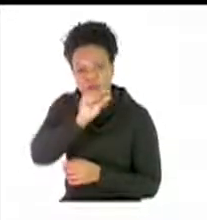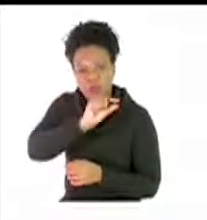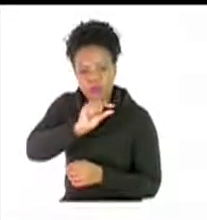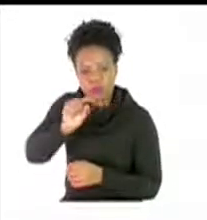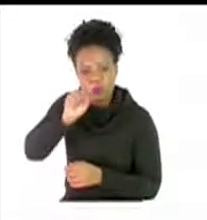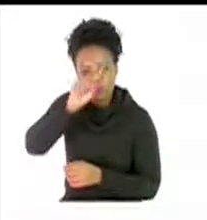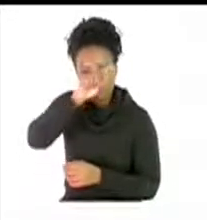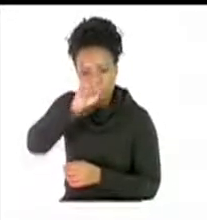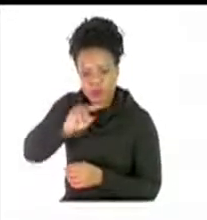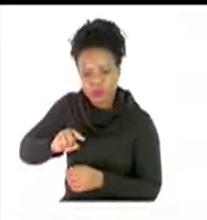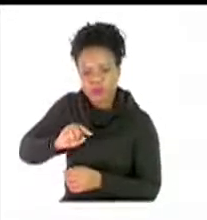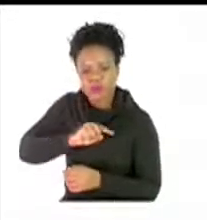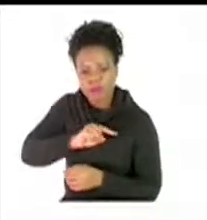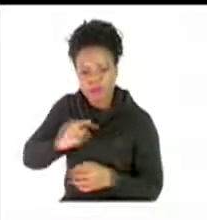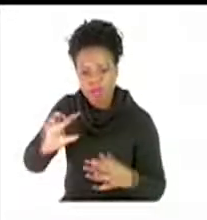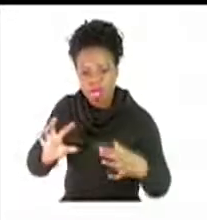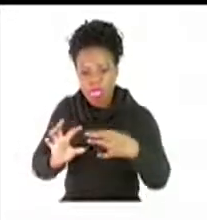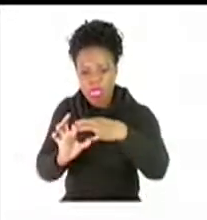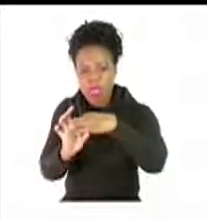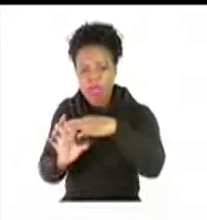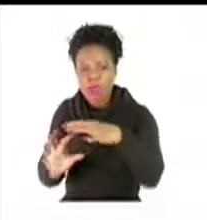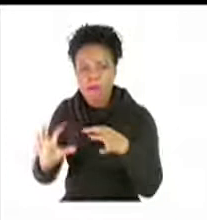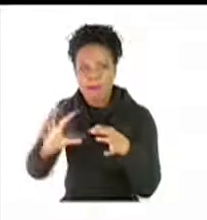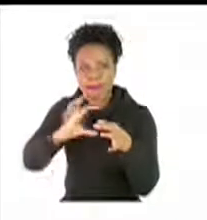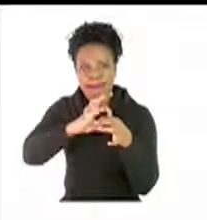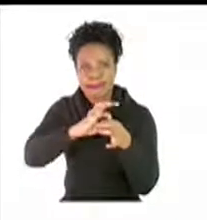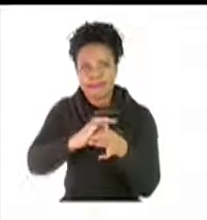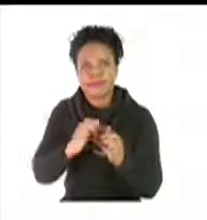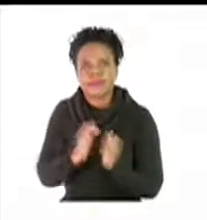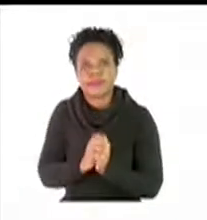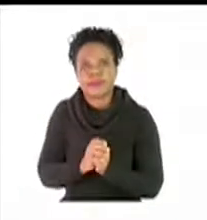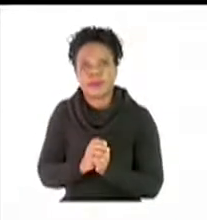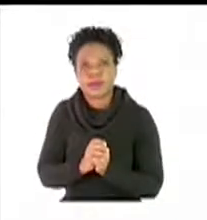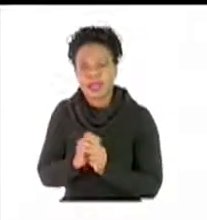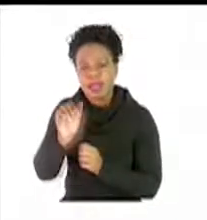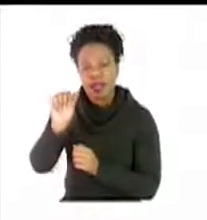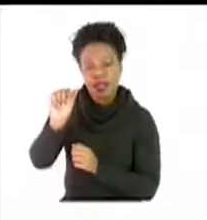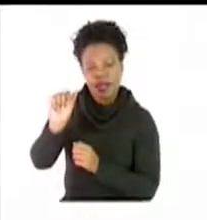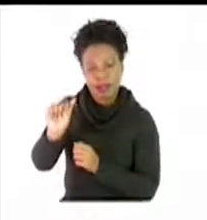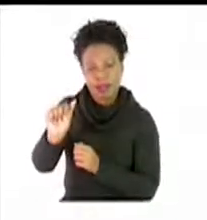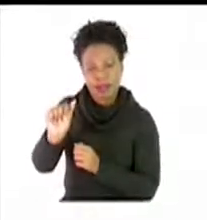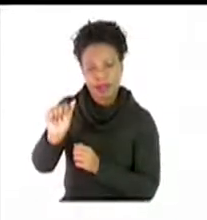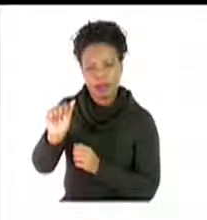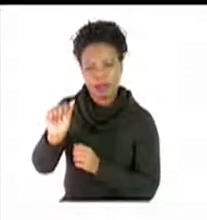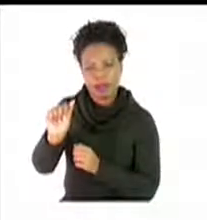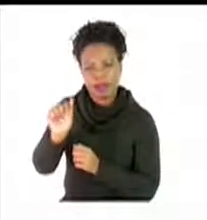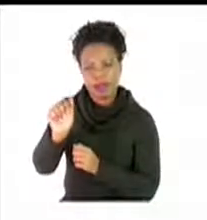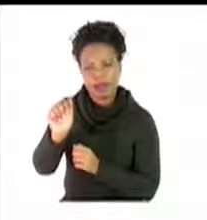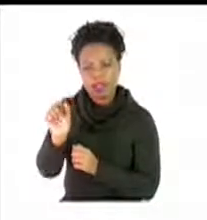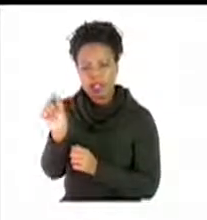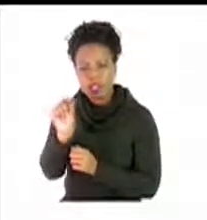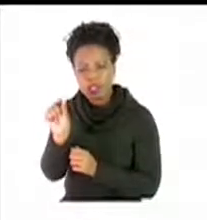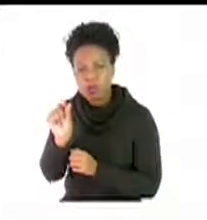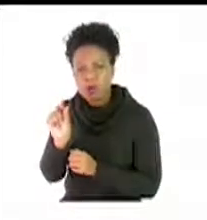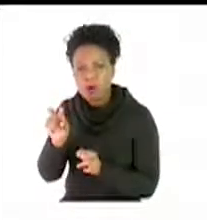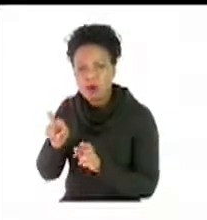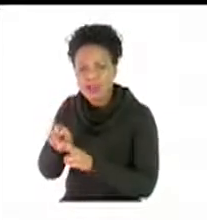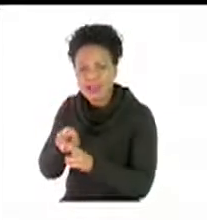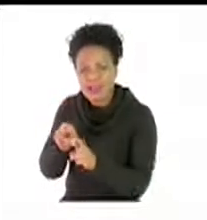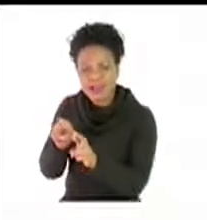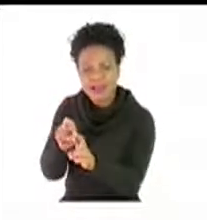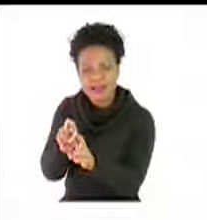a very small river, you go to your left side. If you look at number 12, it